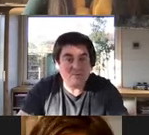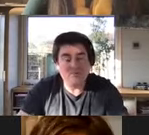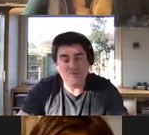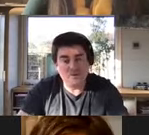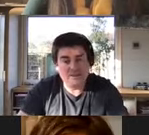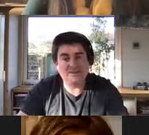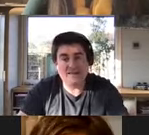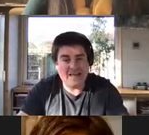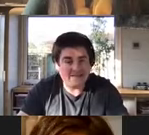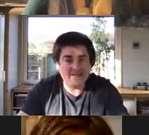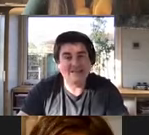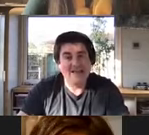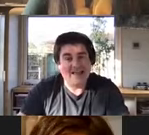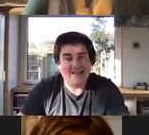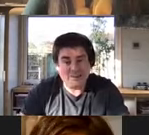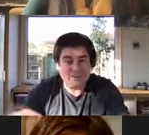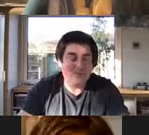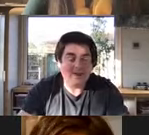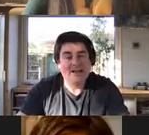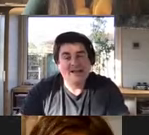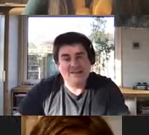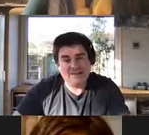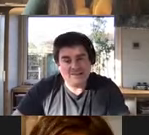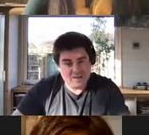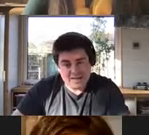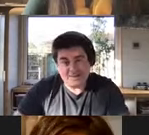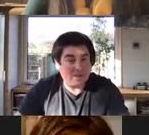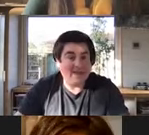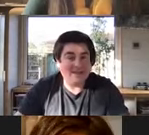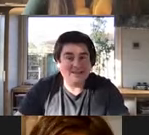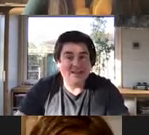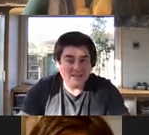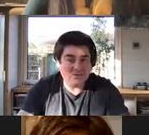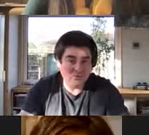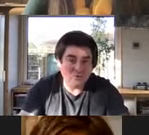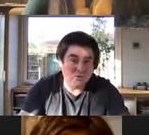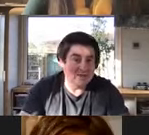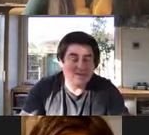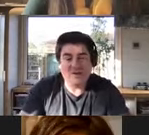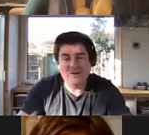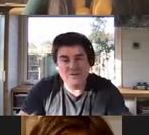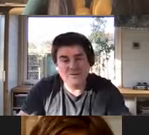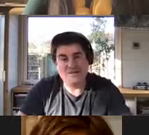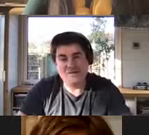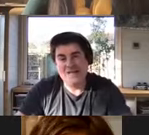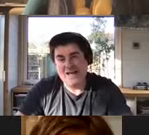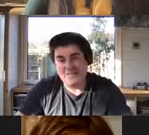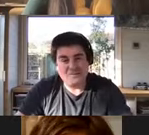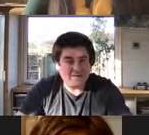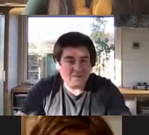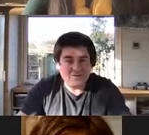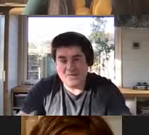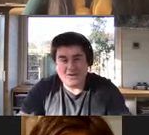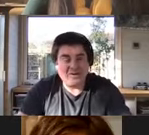strip resources and assets and to bring these, in some cases, literal jewels like the Kohinoor, that's on